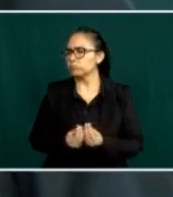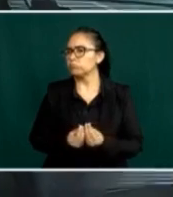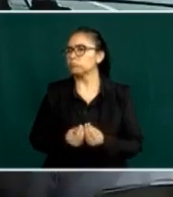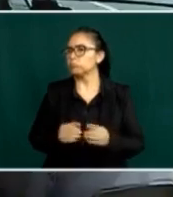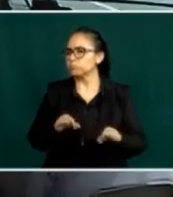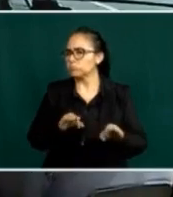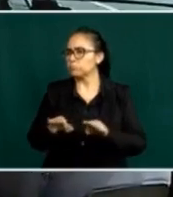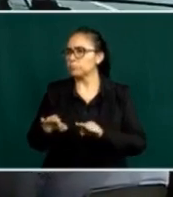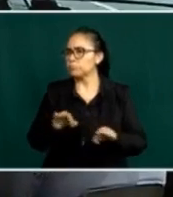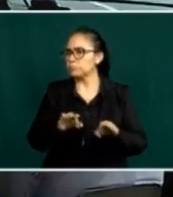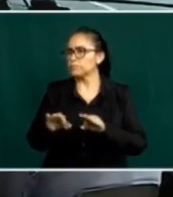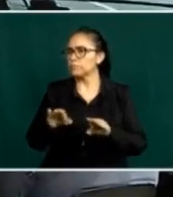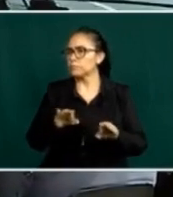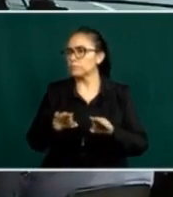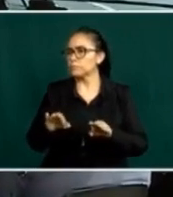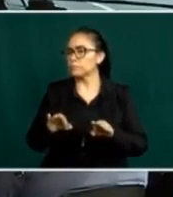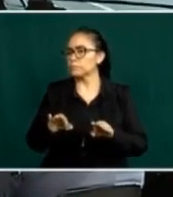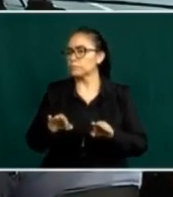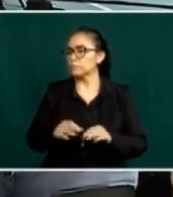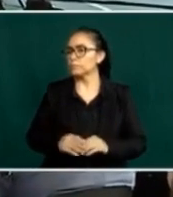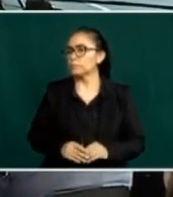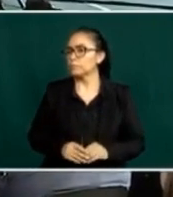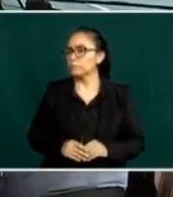or devaluation of our money,